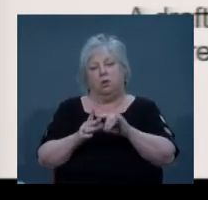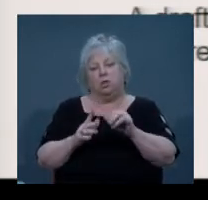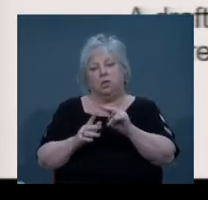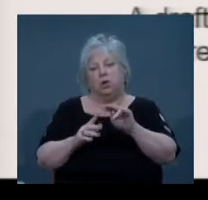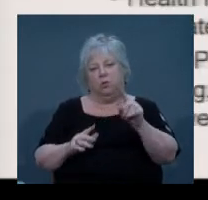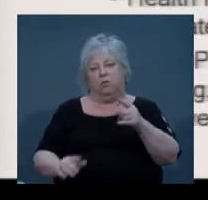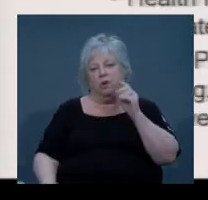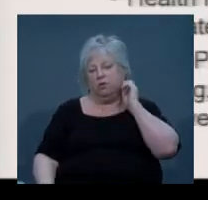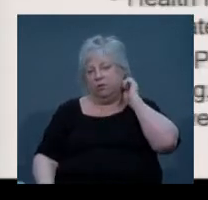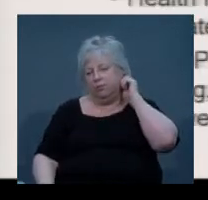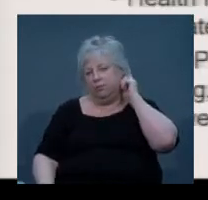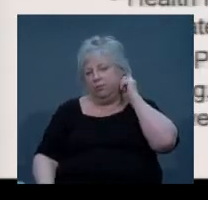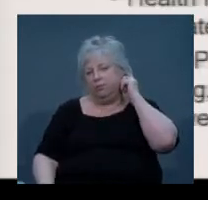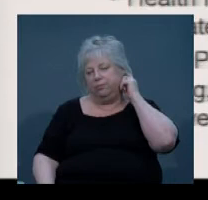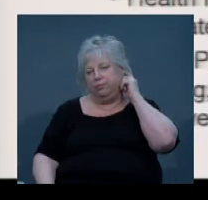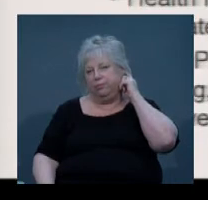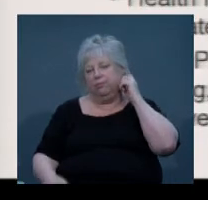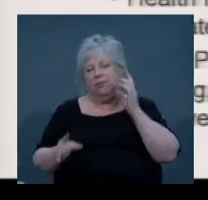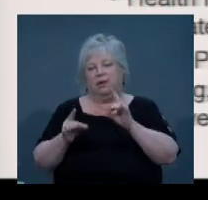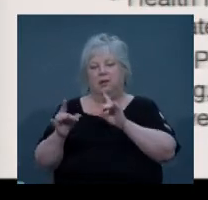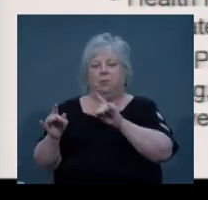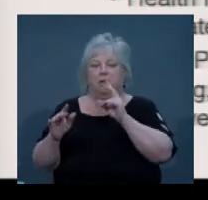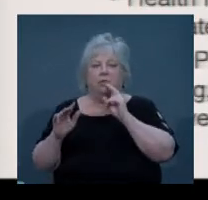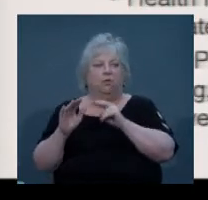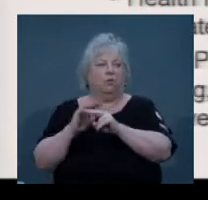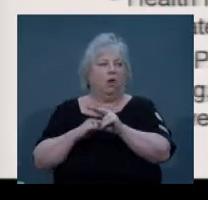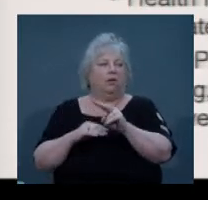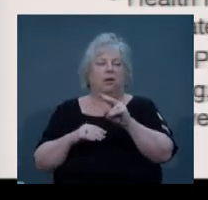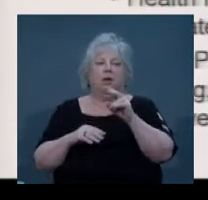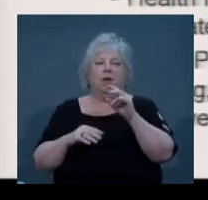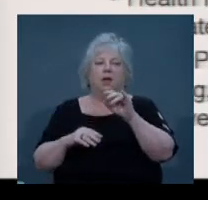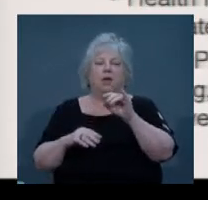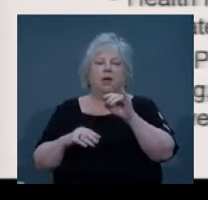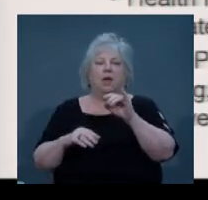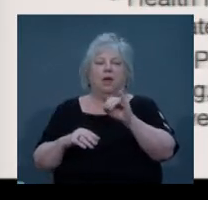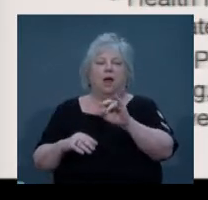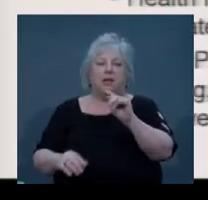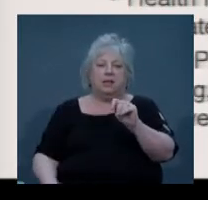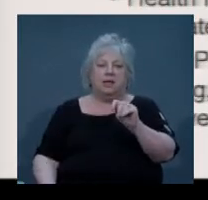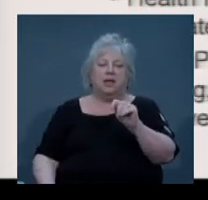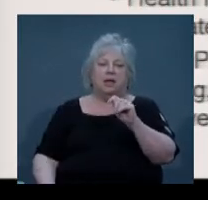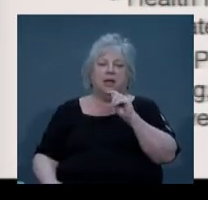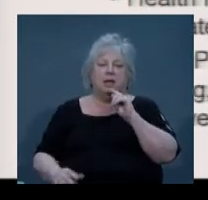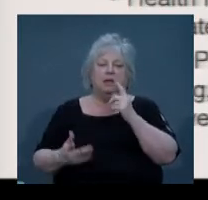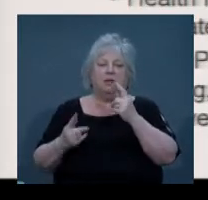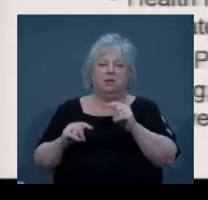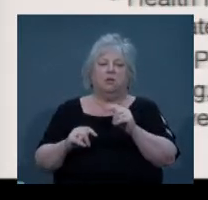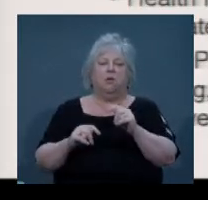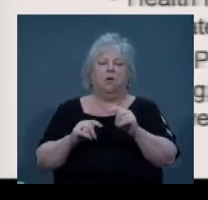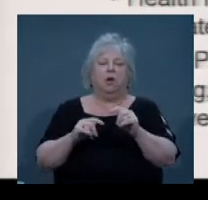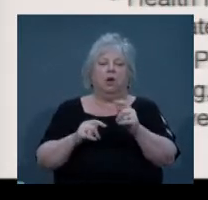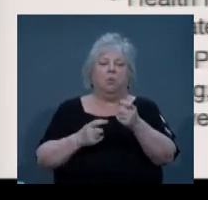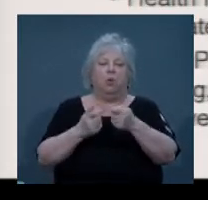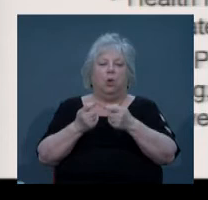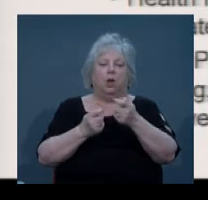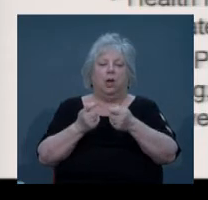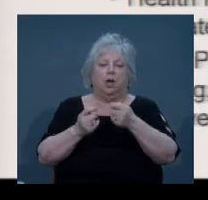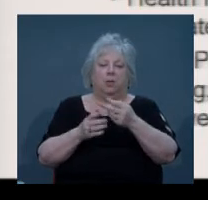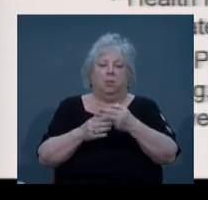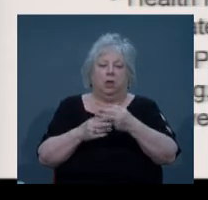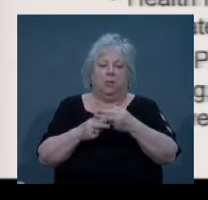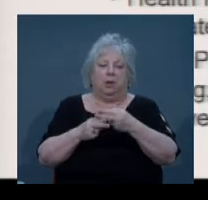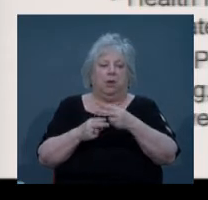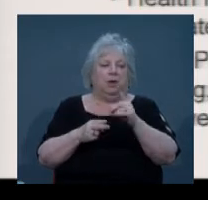With our expenditure forecasting, information technology has begun pulling preliminary data. They pull it from multiple sources,